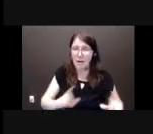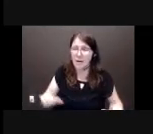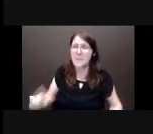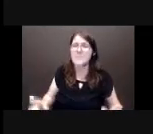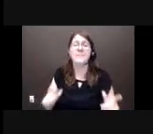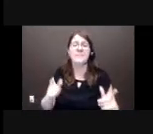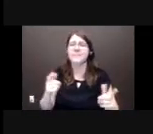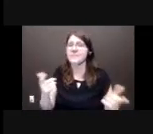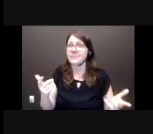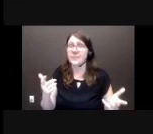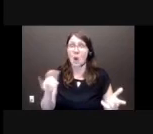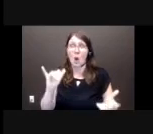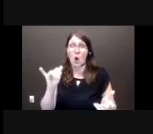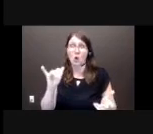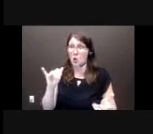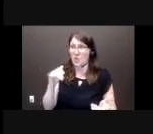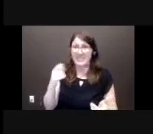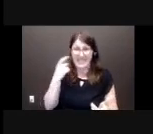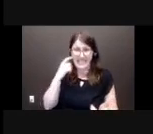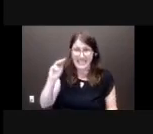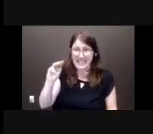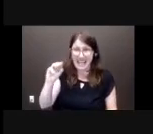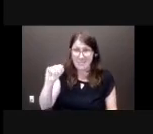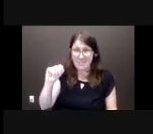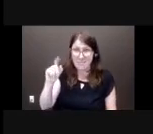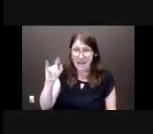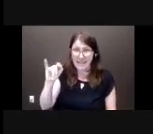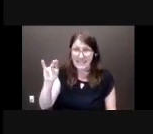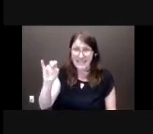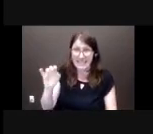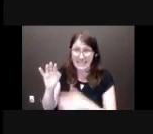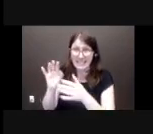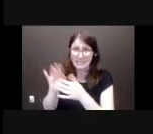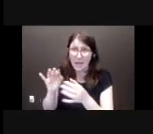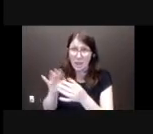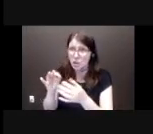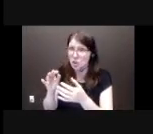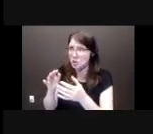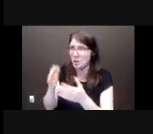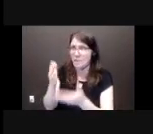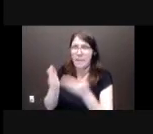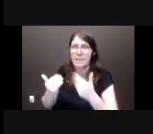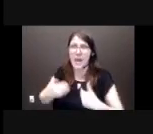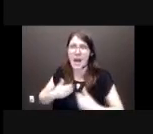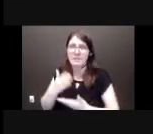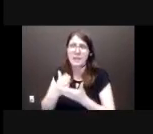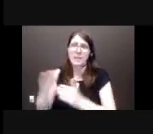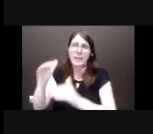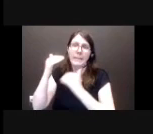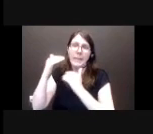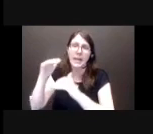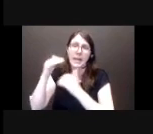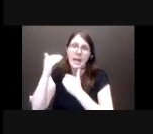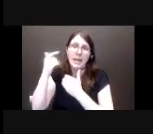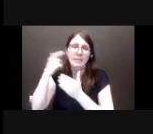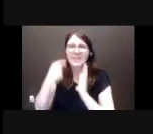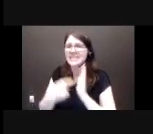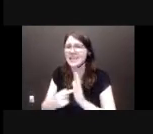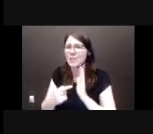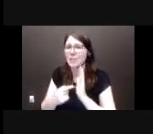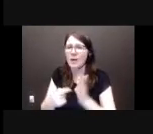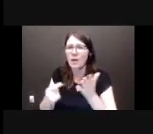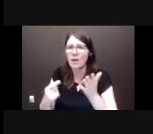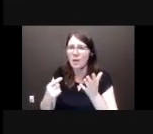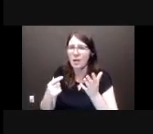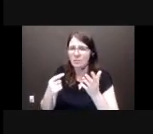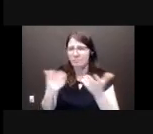or how many pieces you can put together on the time you have, that can help you plan a bit more and almost even take out the pieces